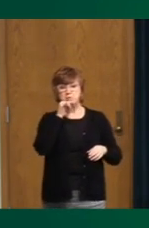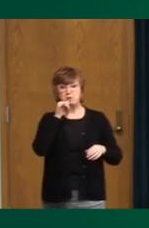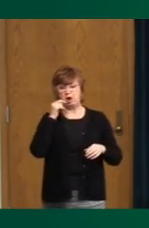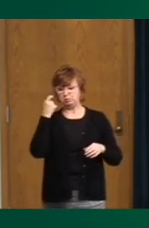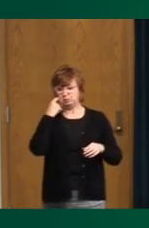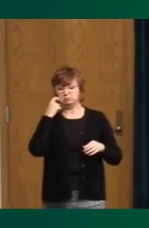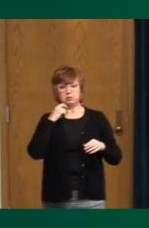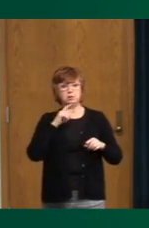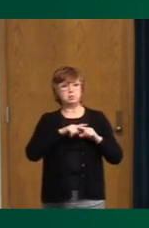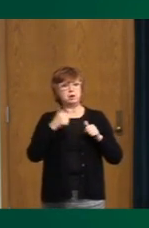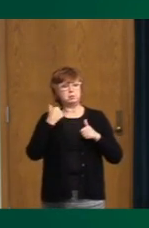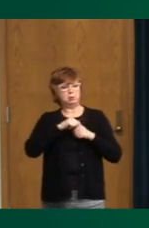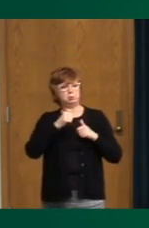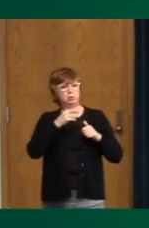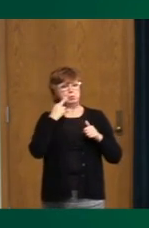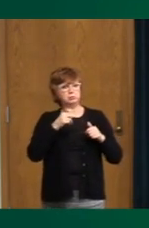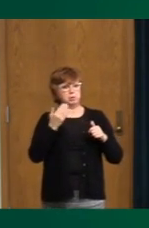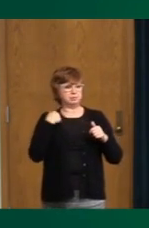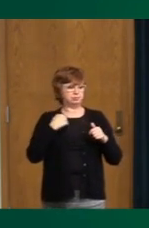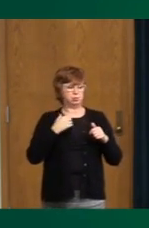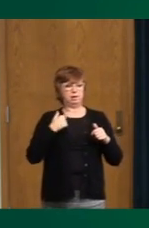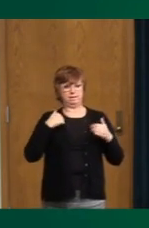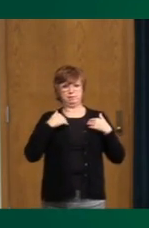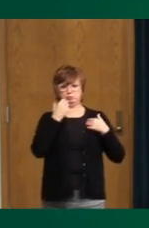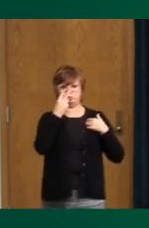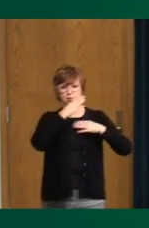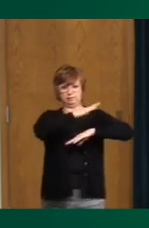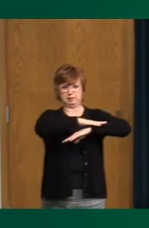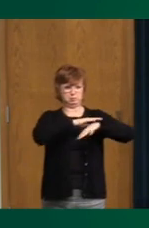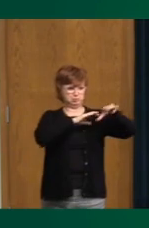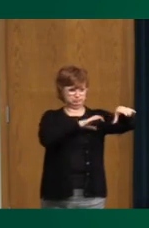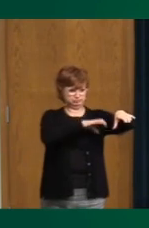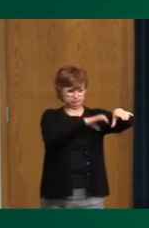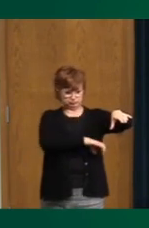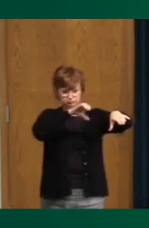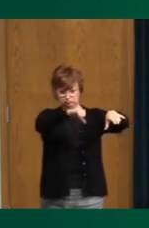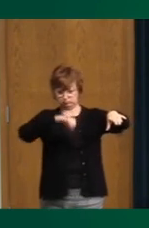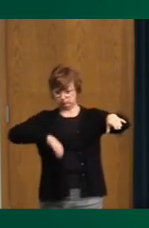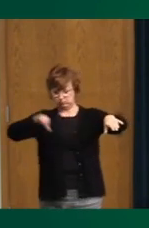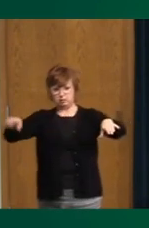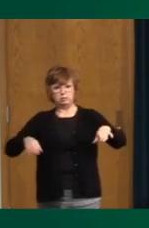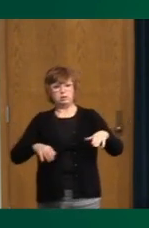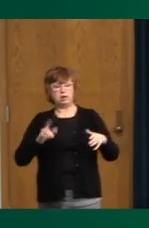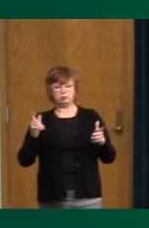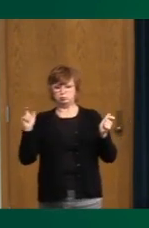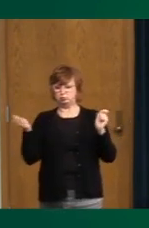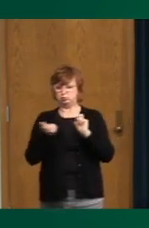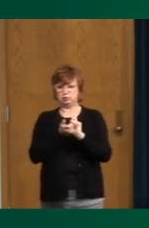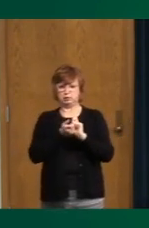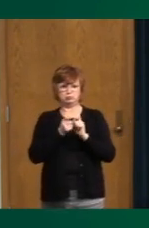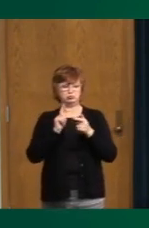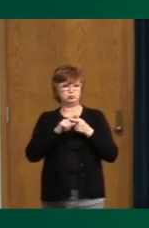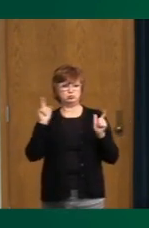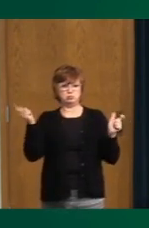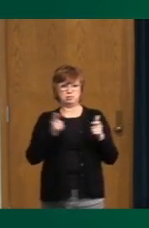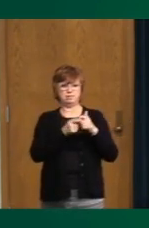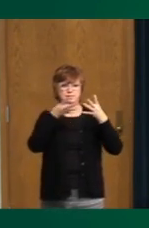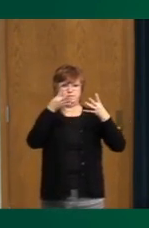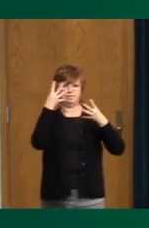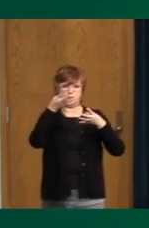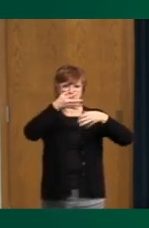4. And some restaurants have gone up back to same number of tables, chair back to chair back. That